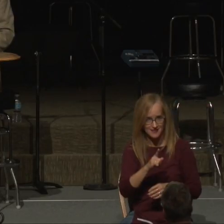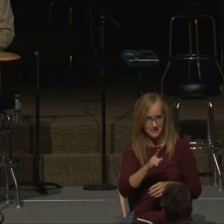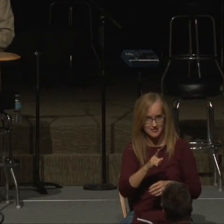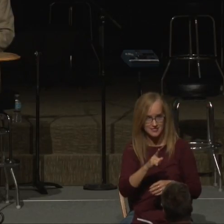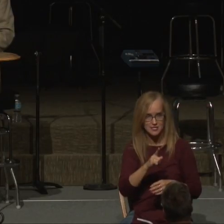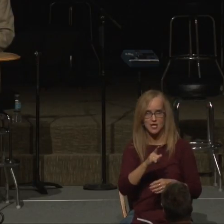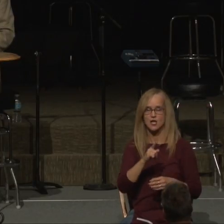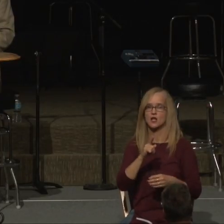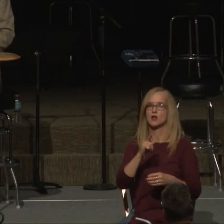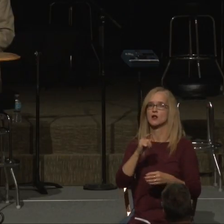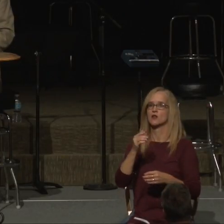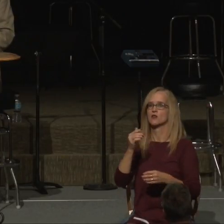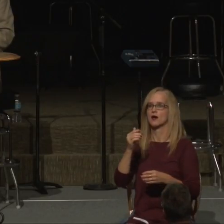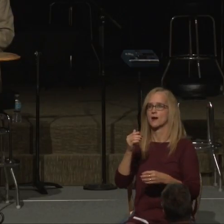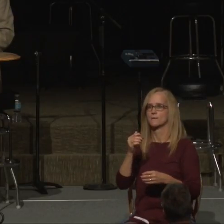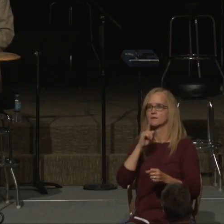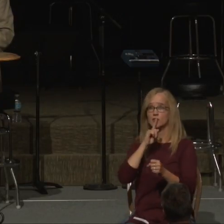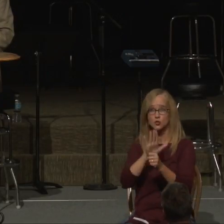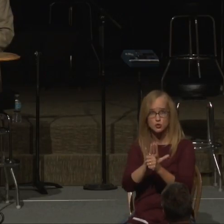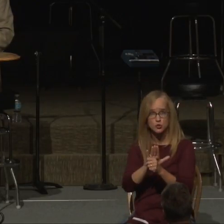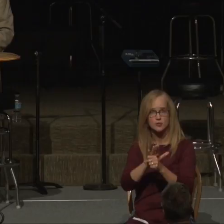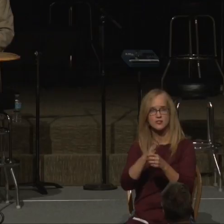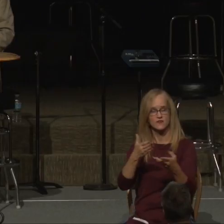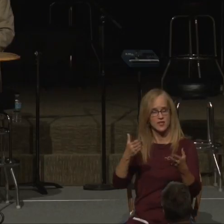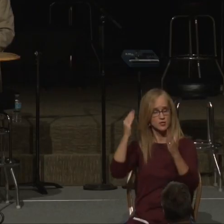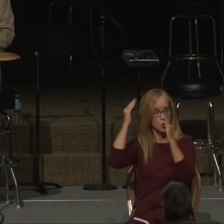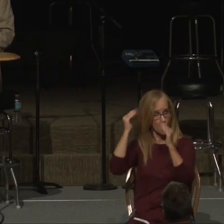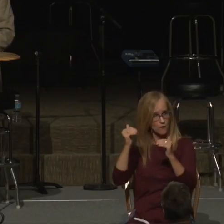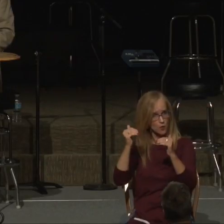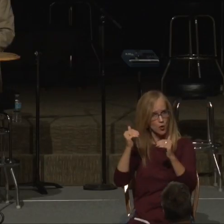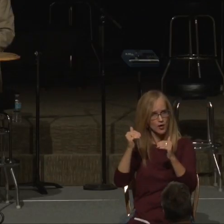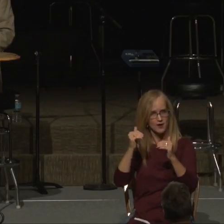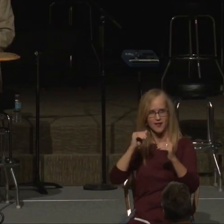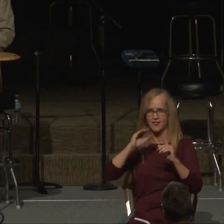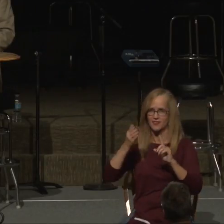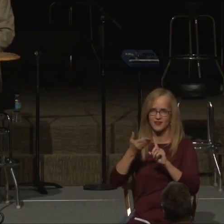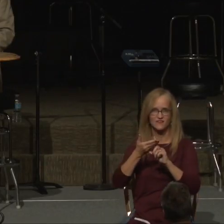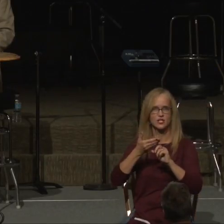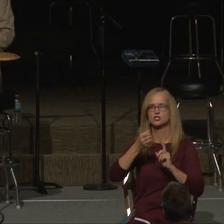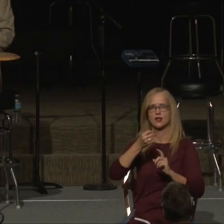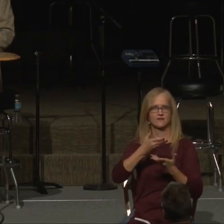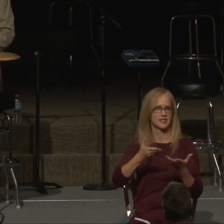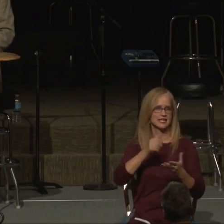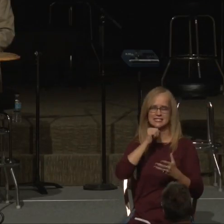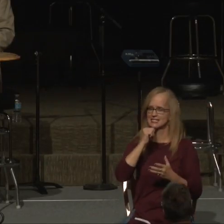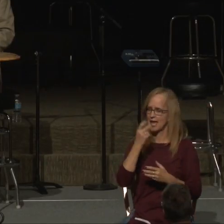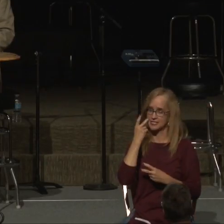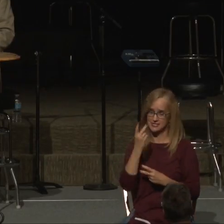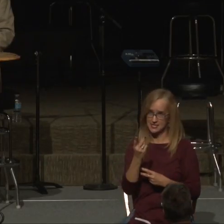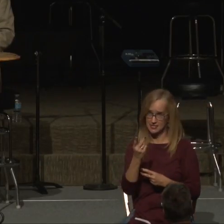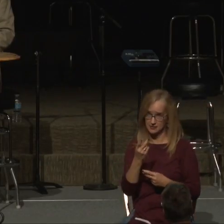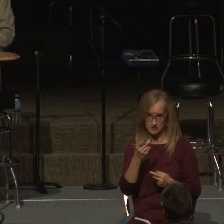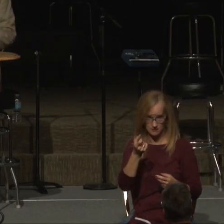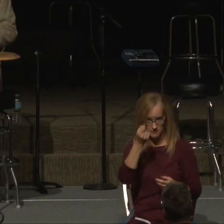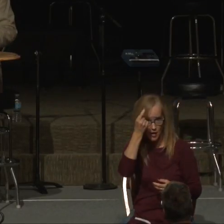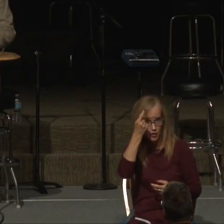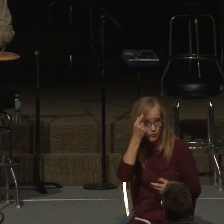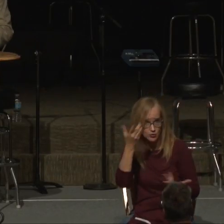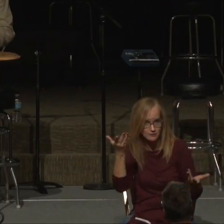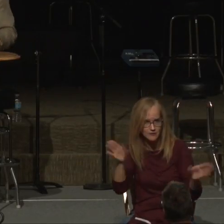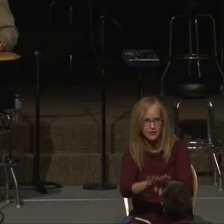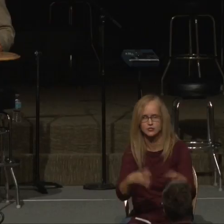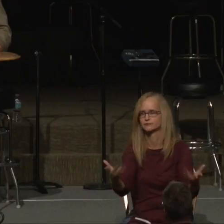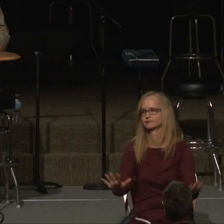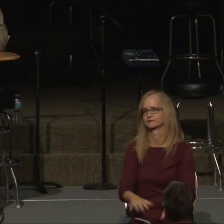faith is the assurance of things hoped for. It is the conviction of things not seen. Got it? Good. Let's close.